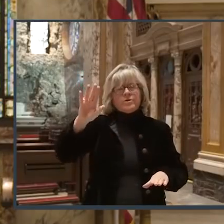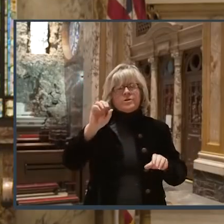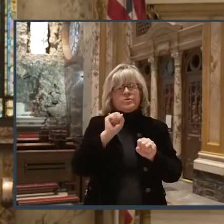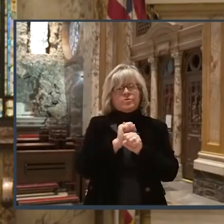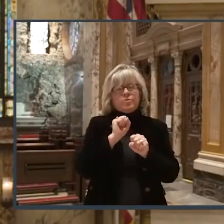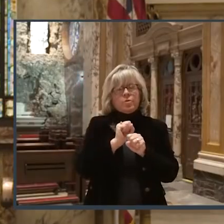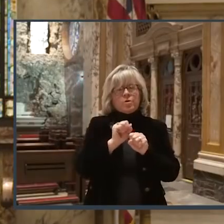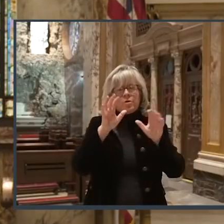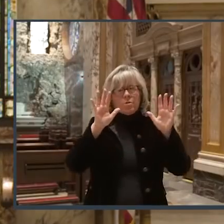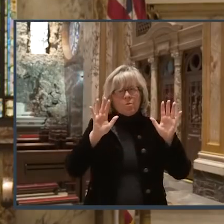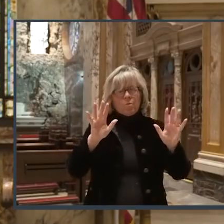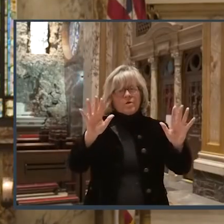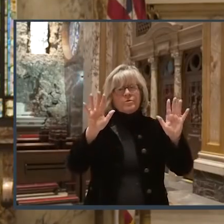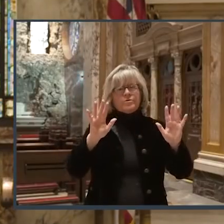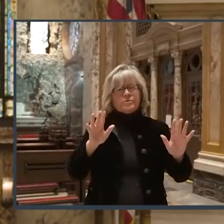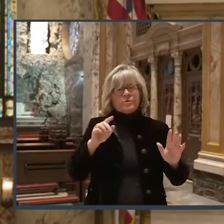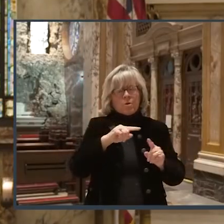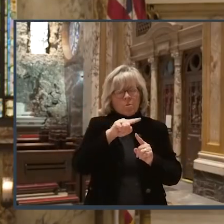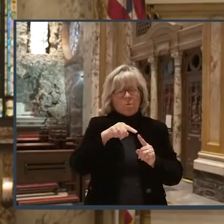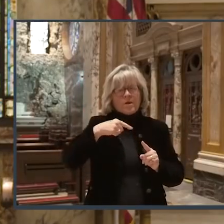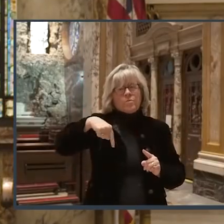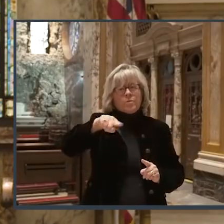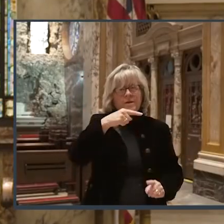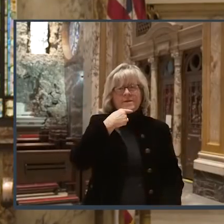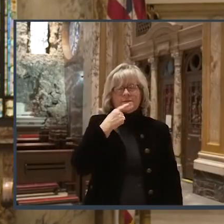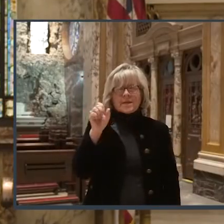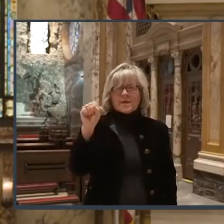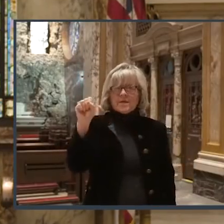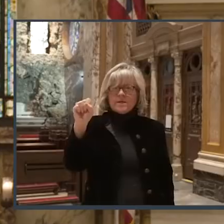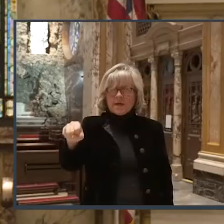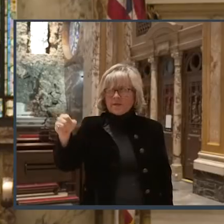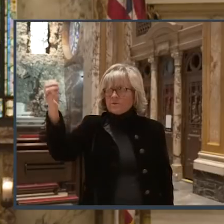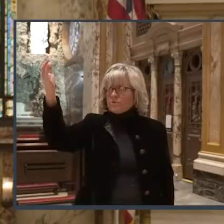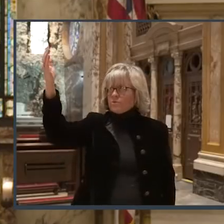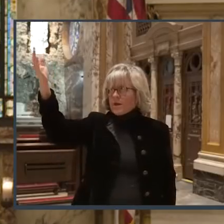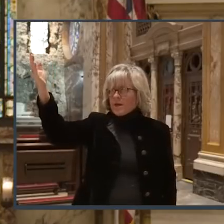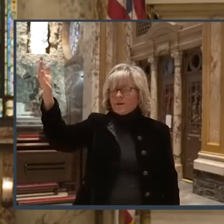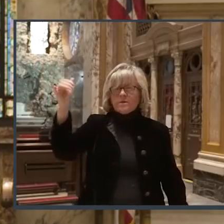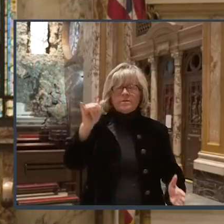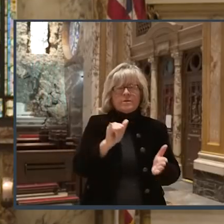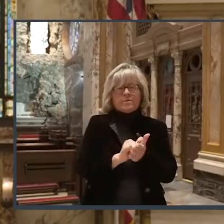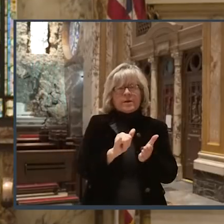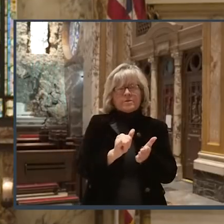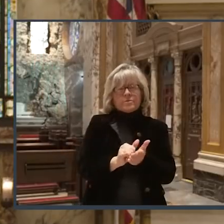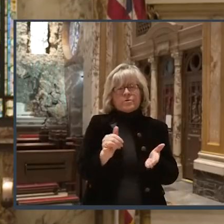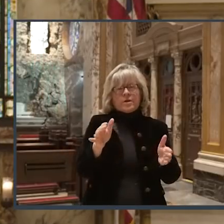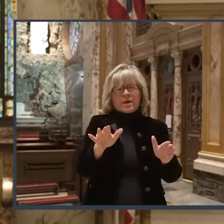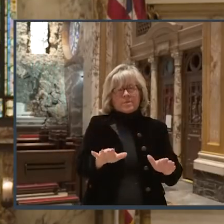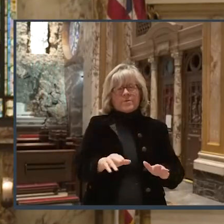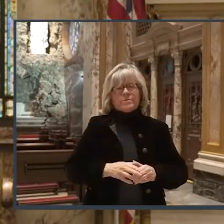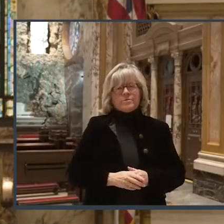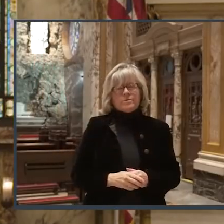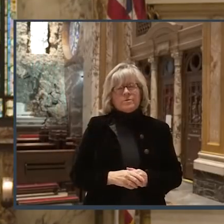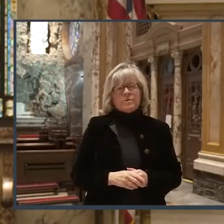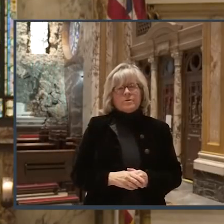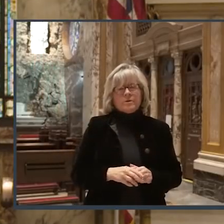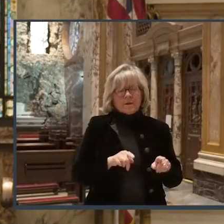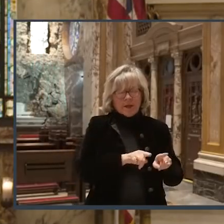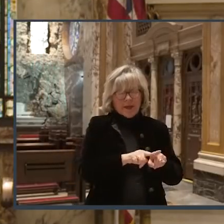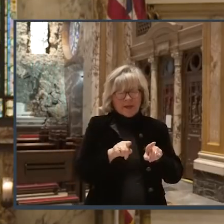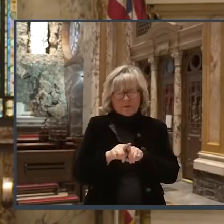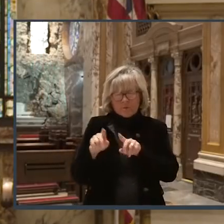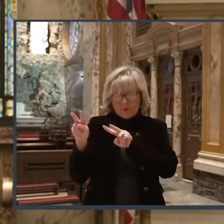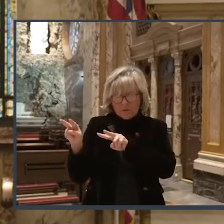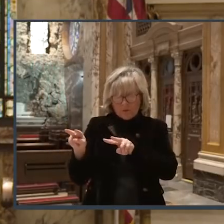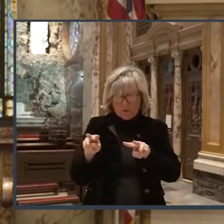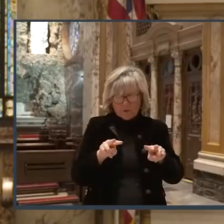wonders. When we say yes to God, the impossible happens. As we look at our own lives